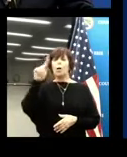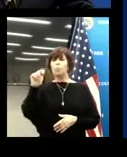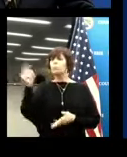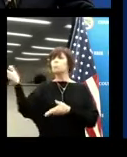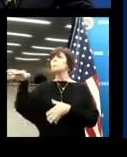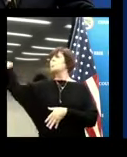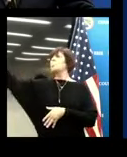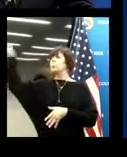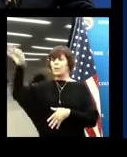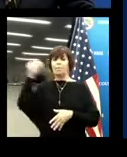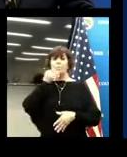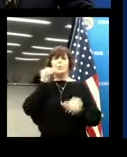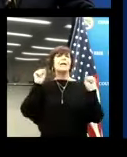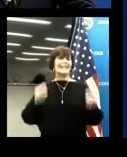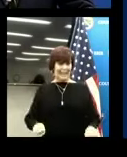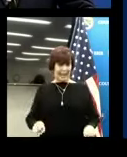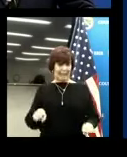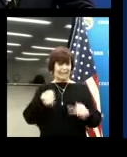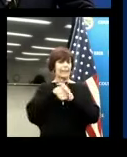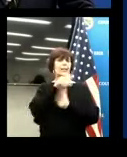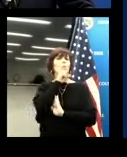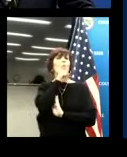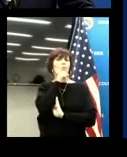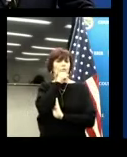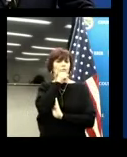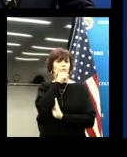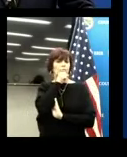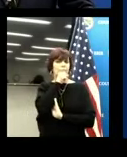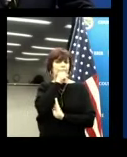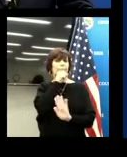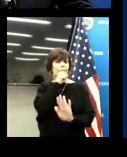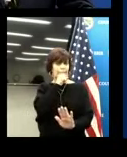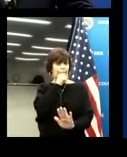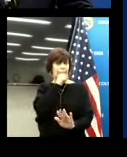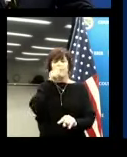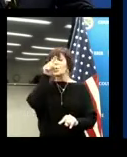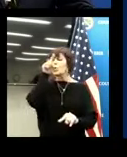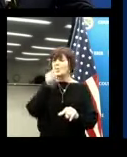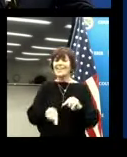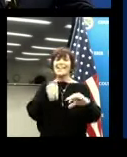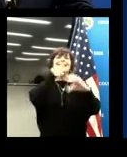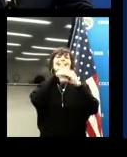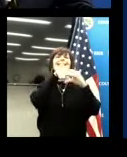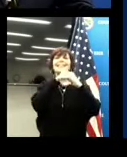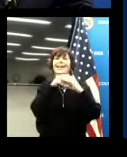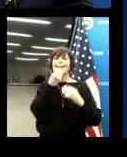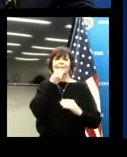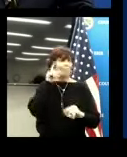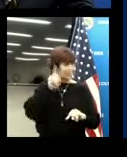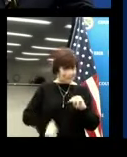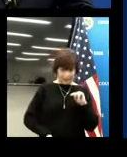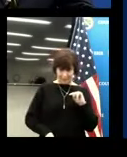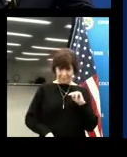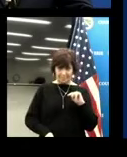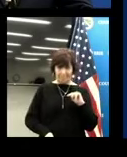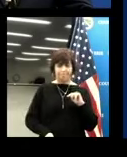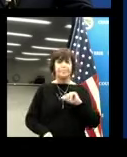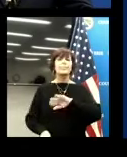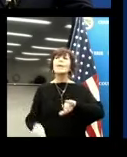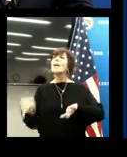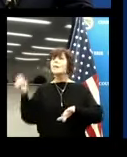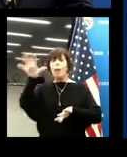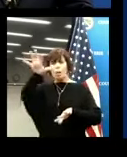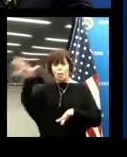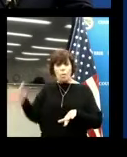restaurants in the orange zone. You cannot have indoor dining. Yellow